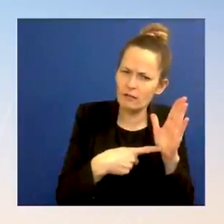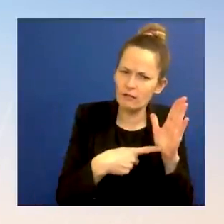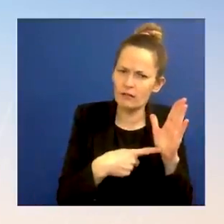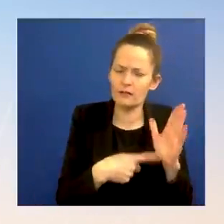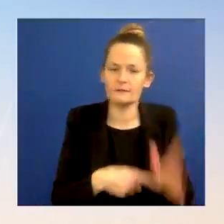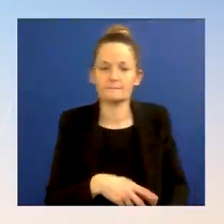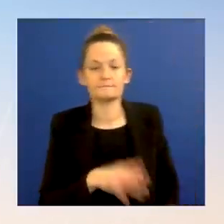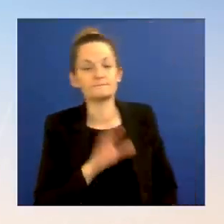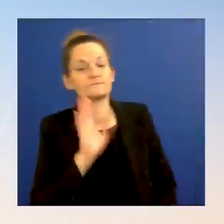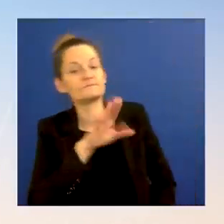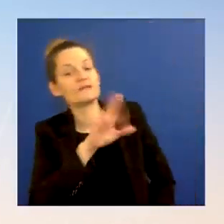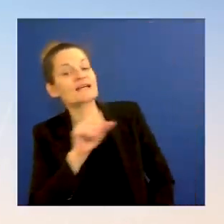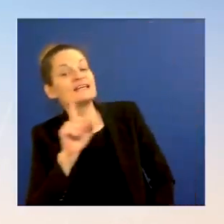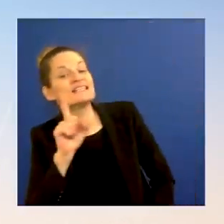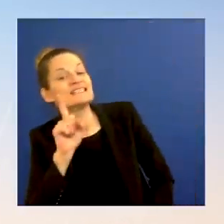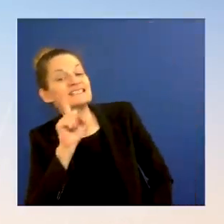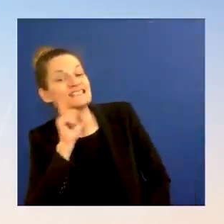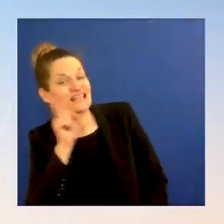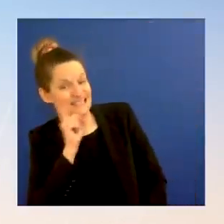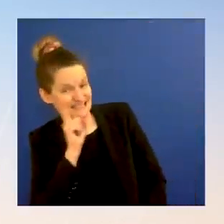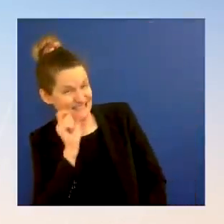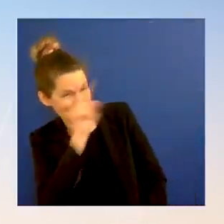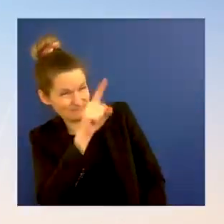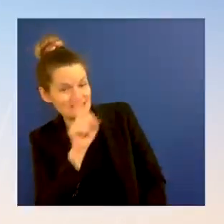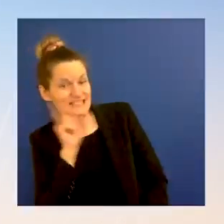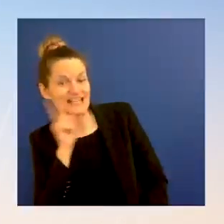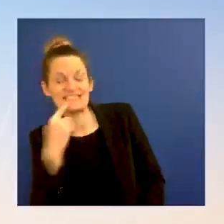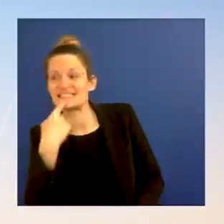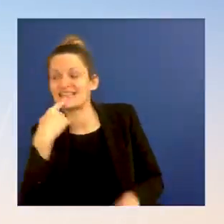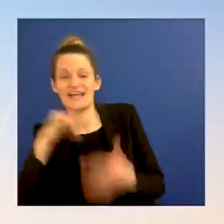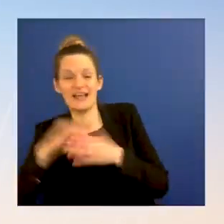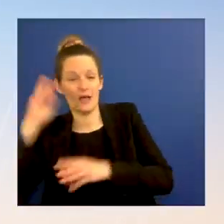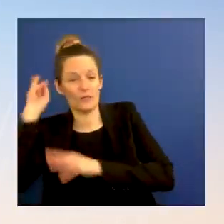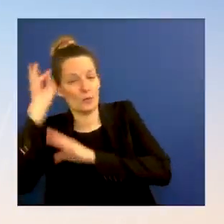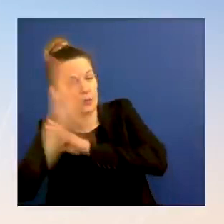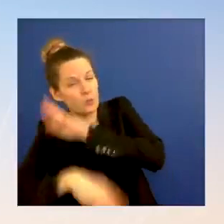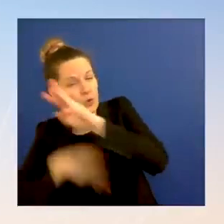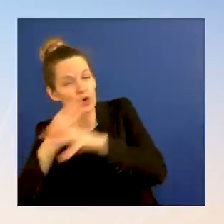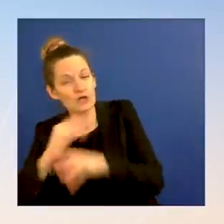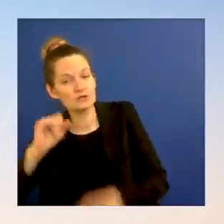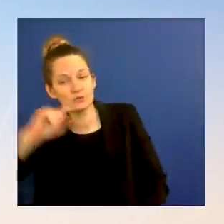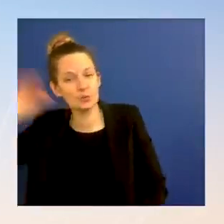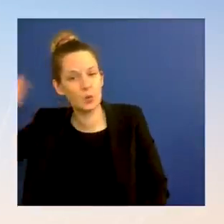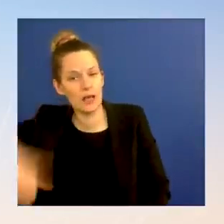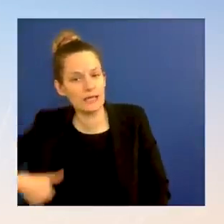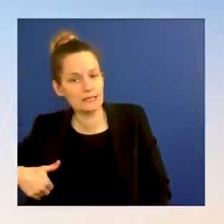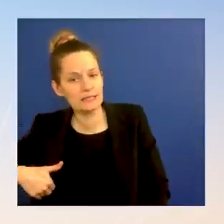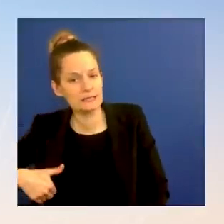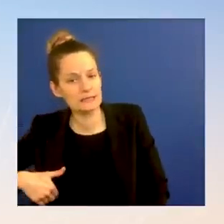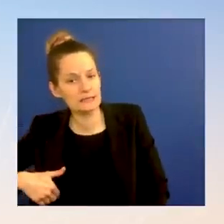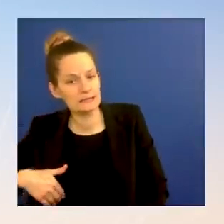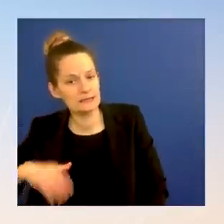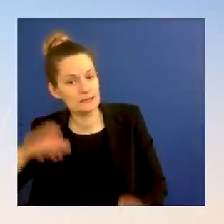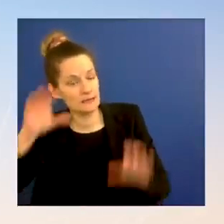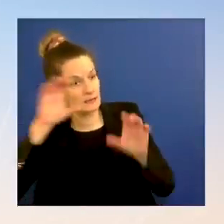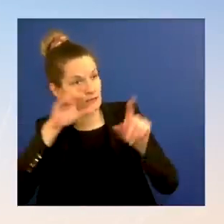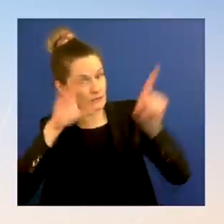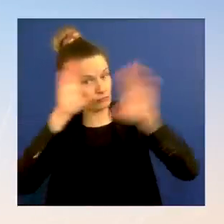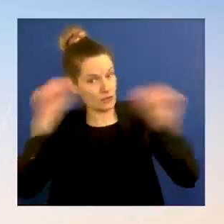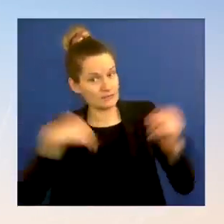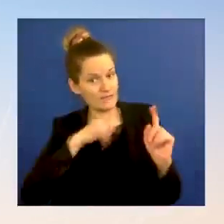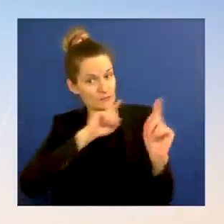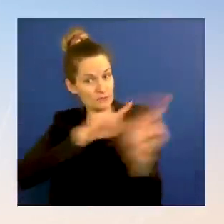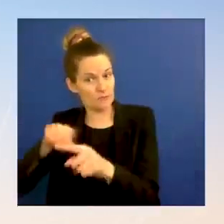was too late. What's the president's response to that? I would say that, one, President Zelensky has been standing